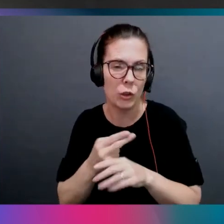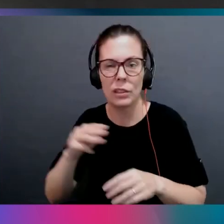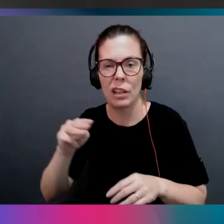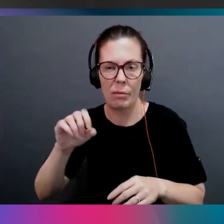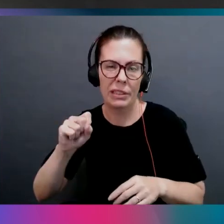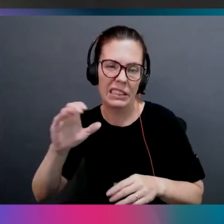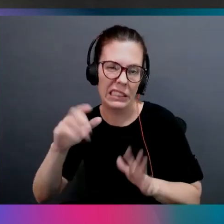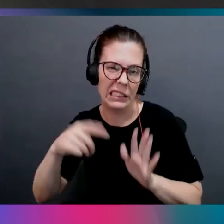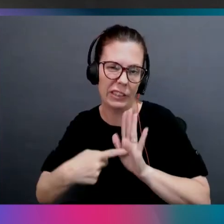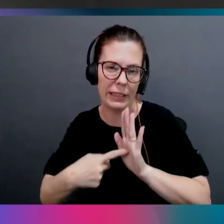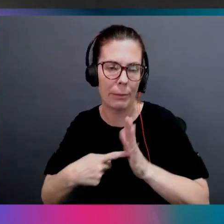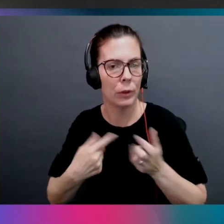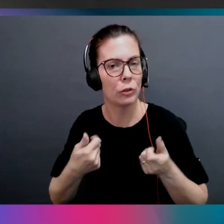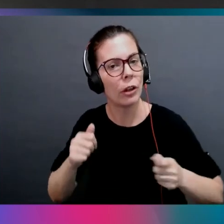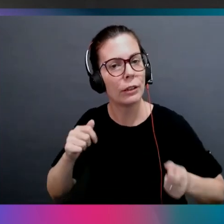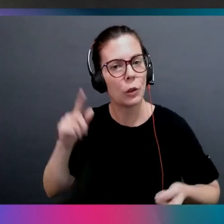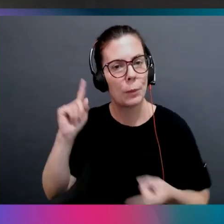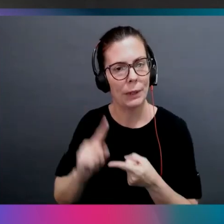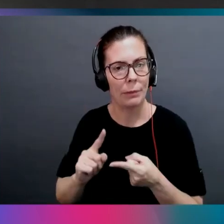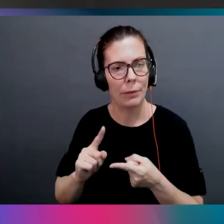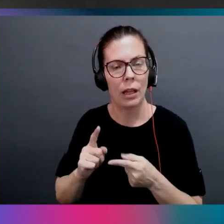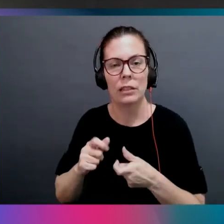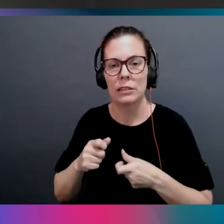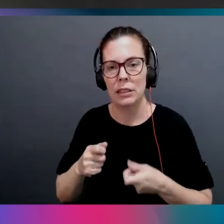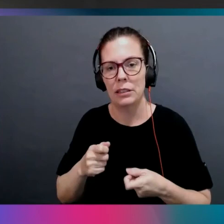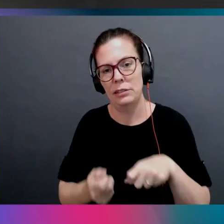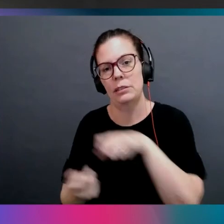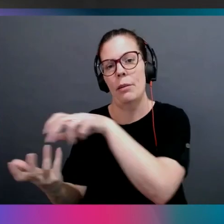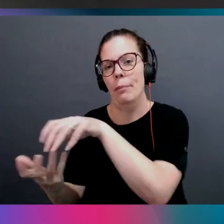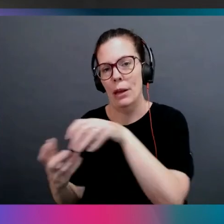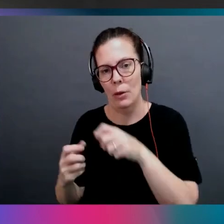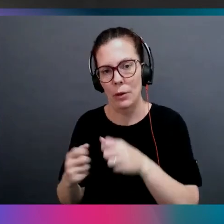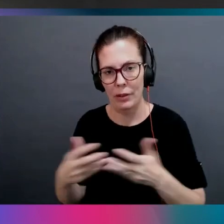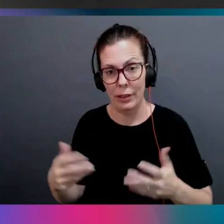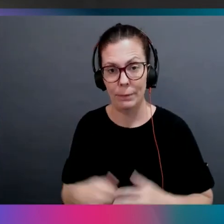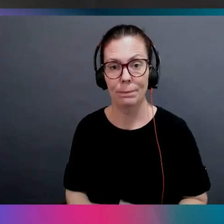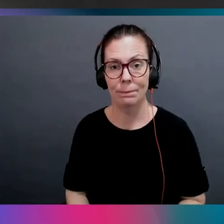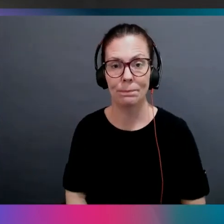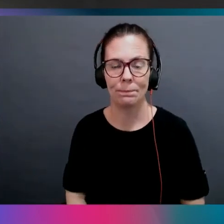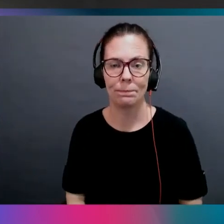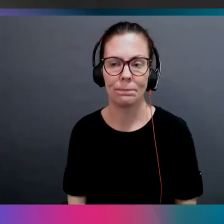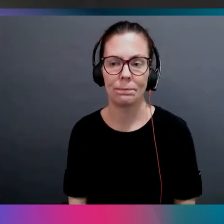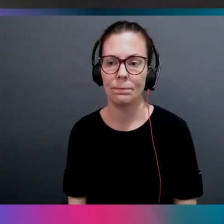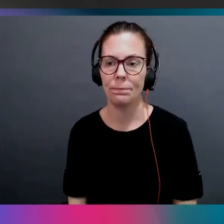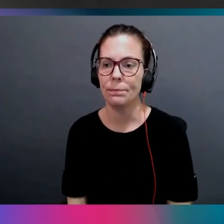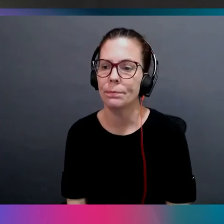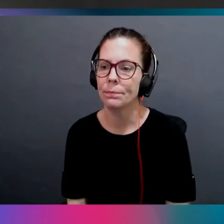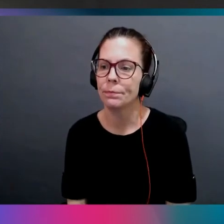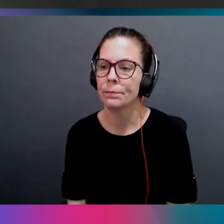trying to minimize and dump all that stuff out. Okay? Alrighty.